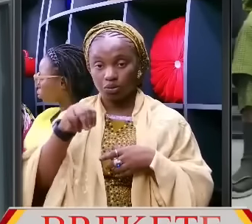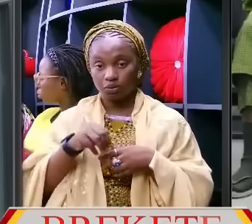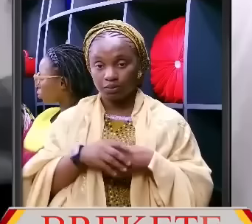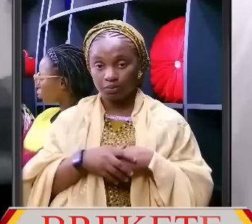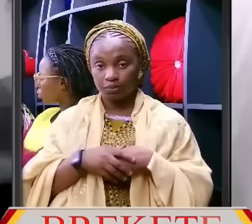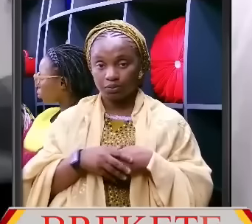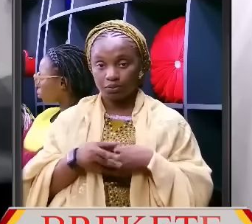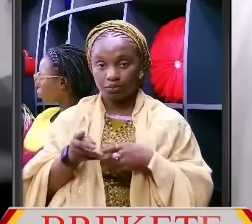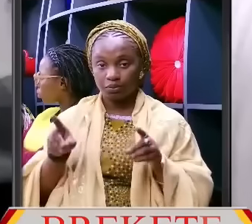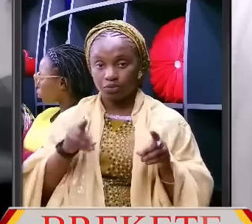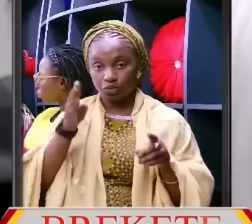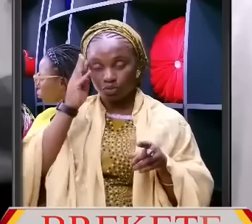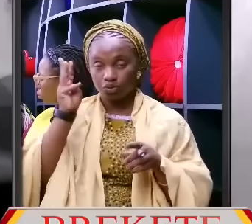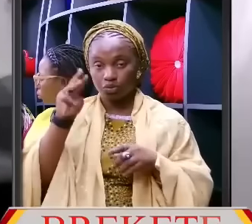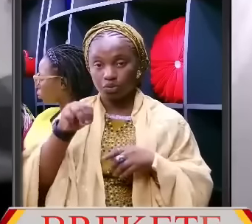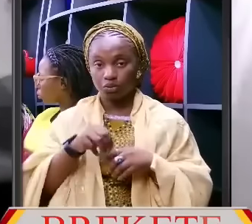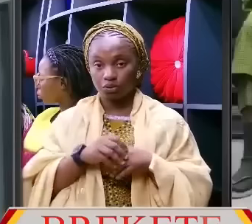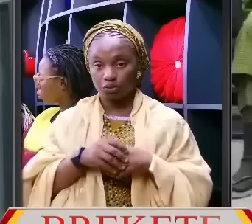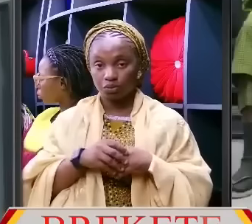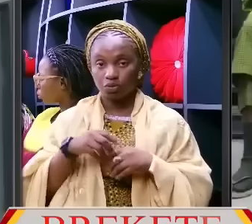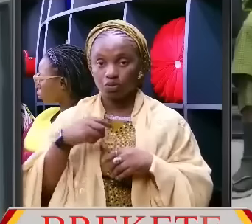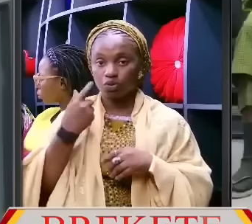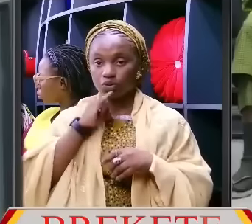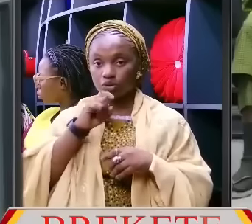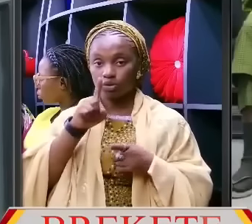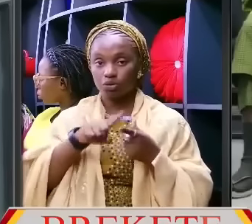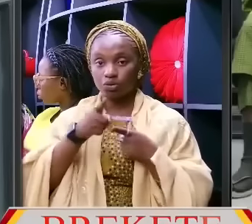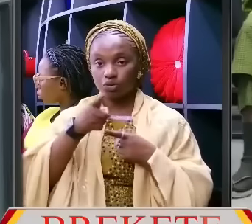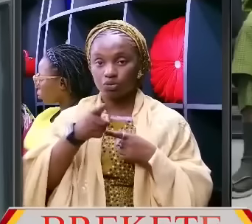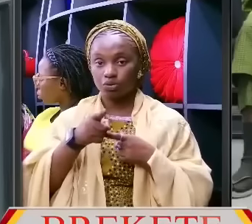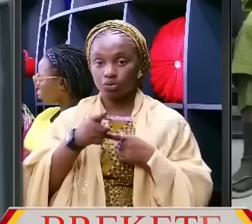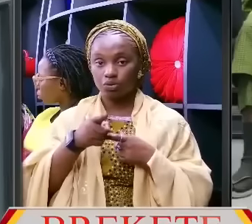Yes. You know him? Yes, sir. Who he be to you, ma?